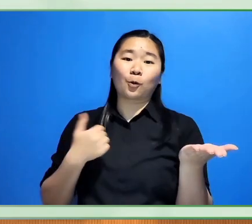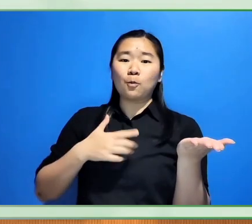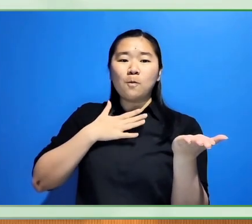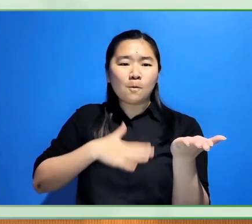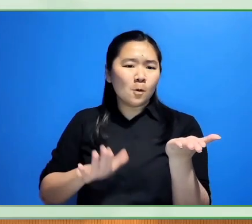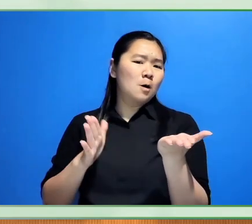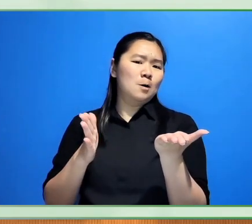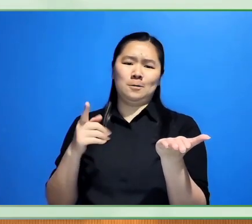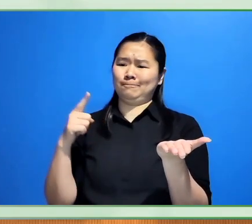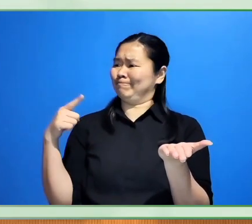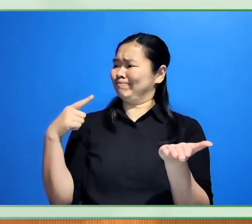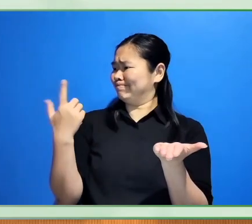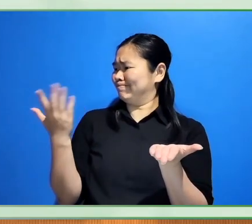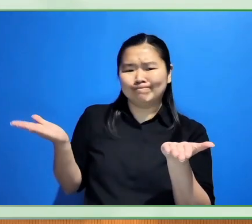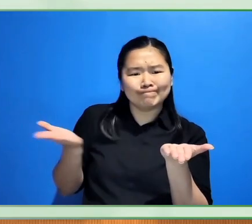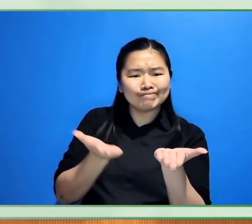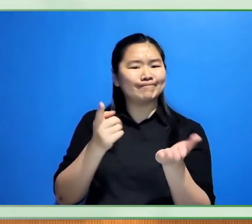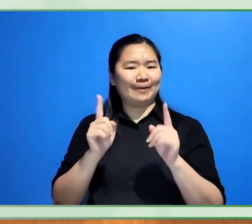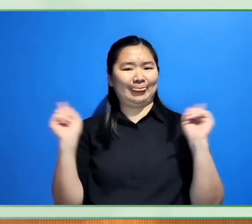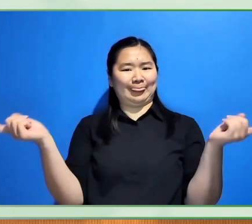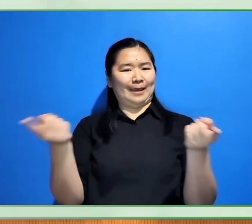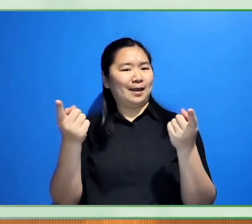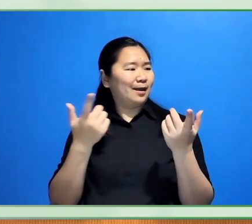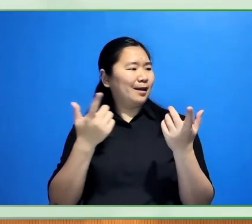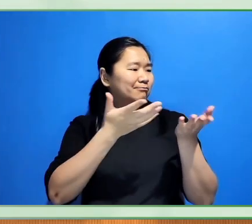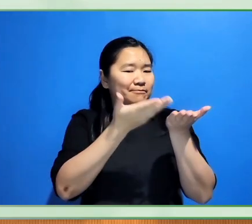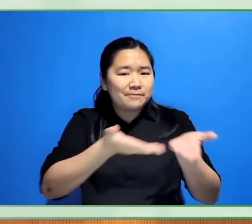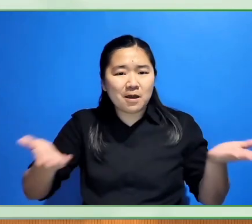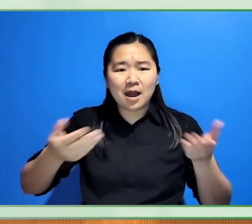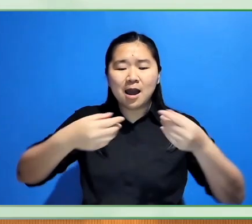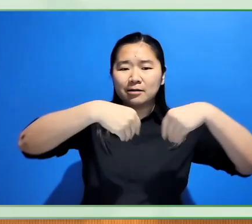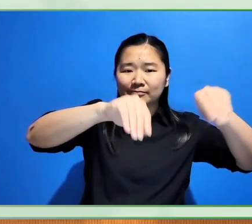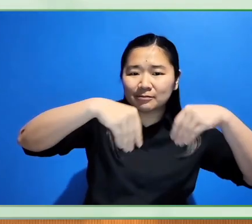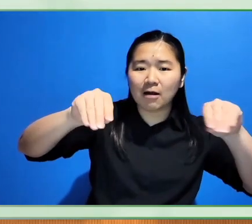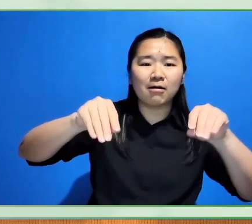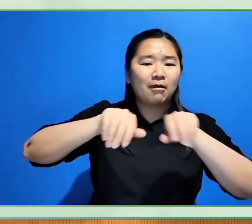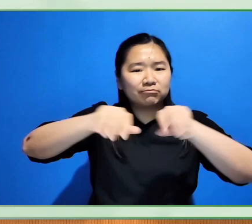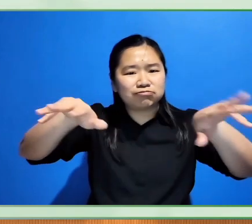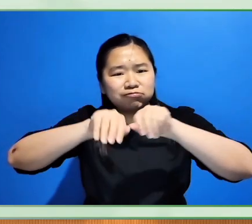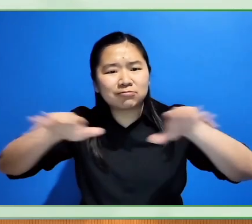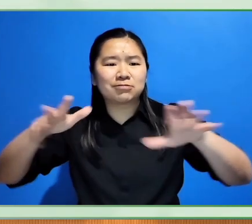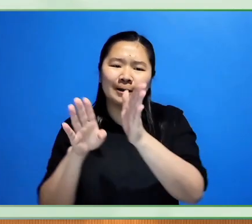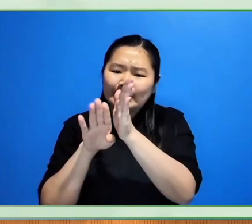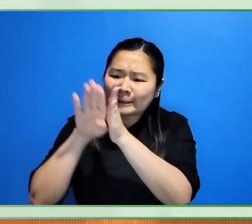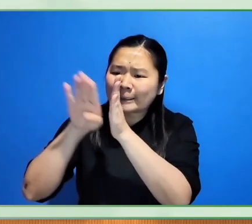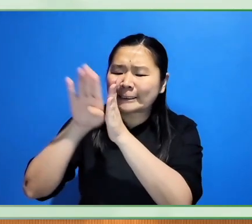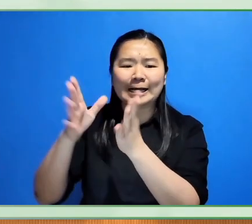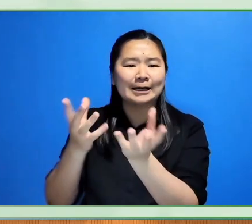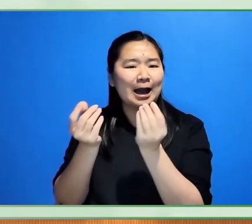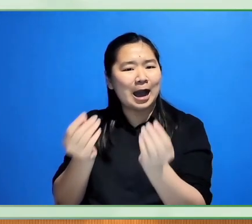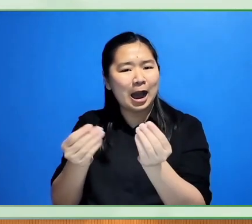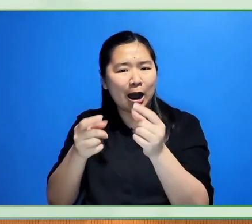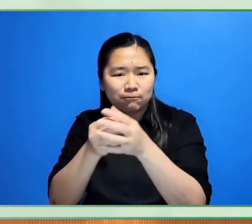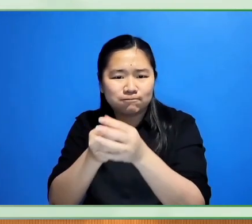membership organizations of assistive technology stakeholders. This is a very relevant topic.